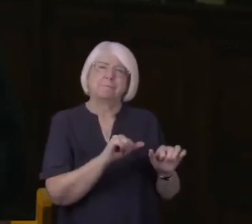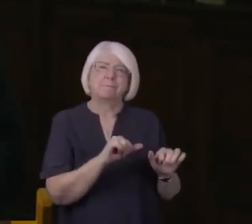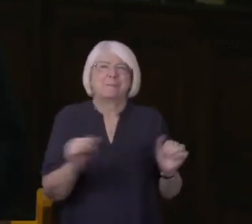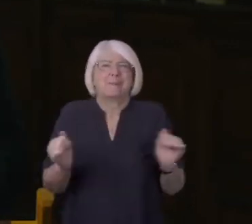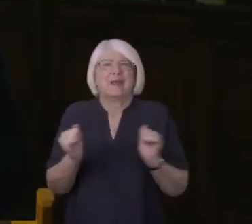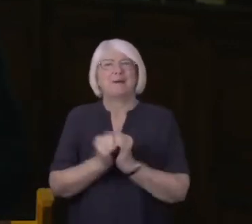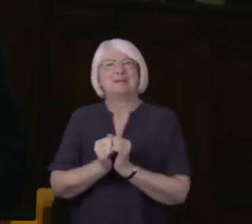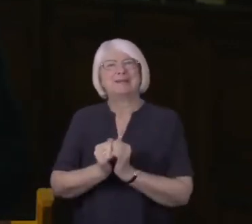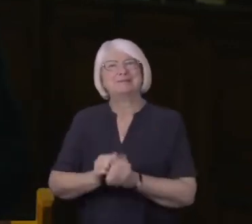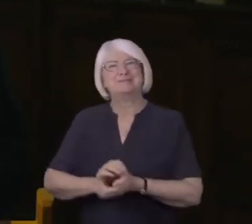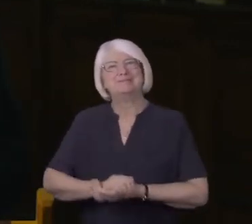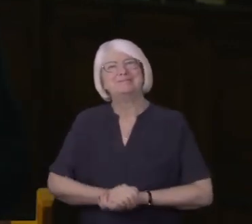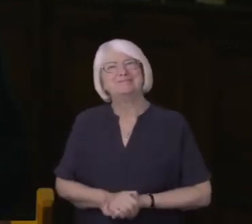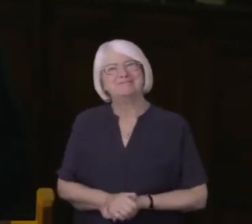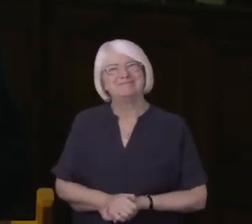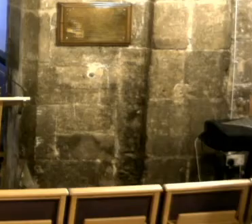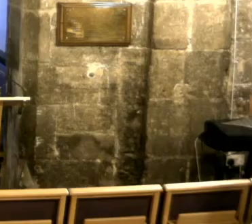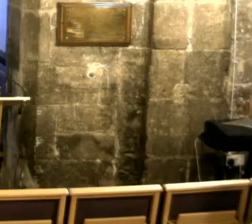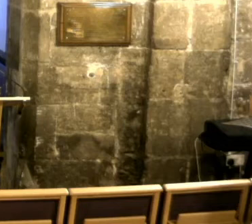Amen.